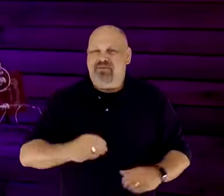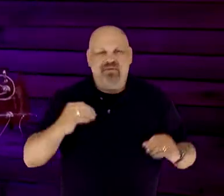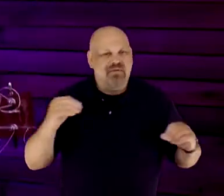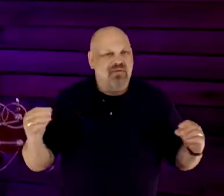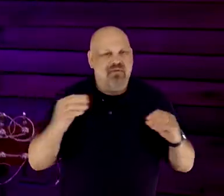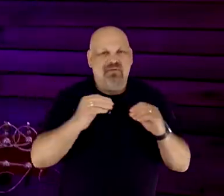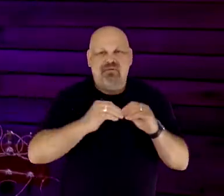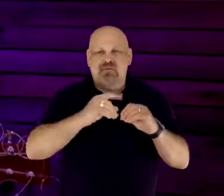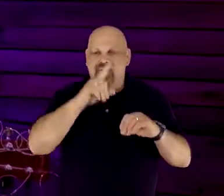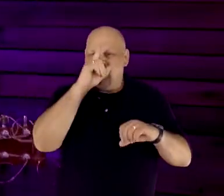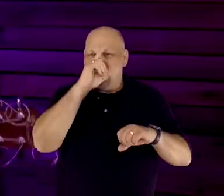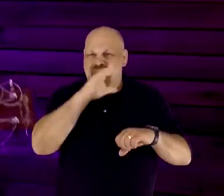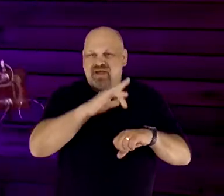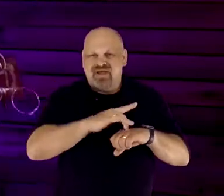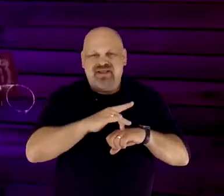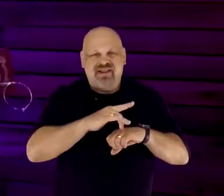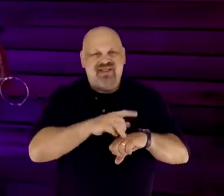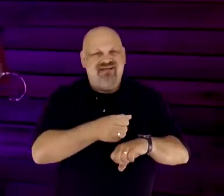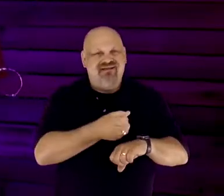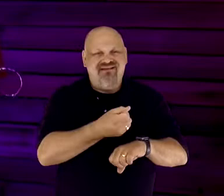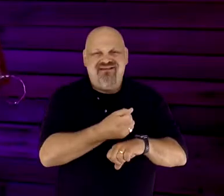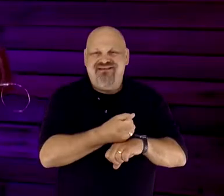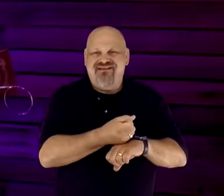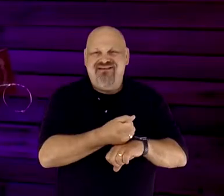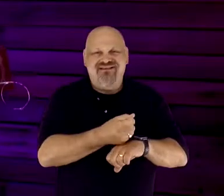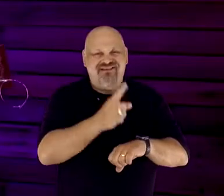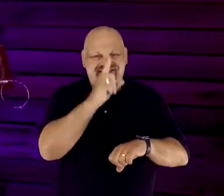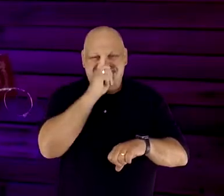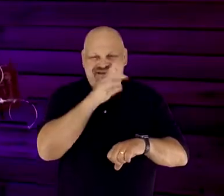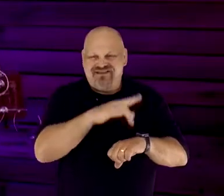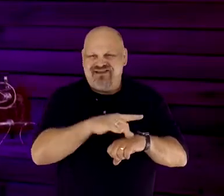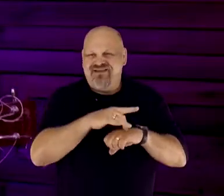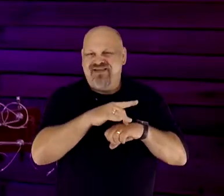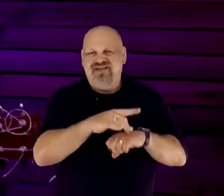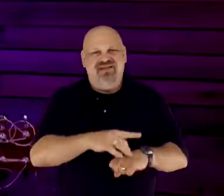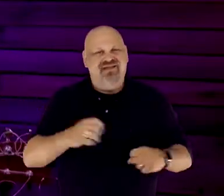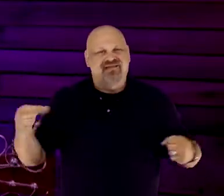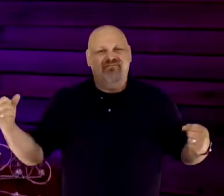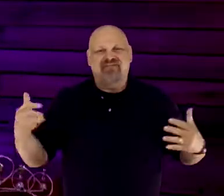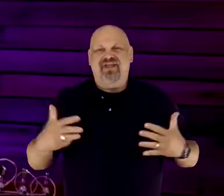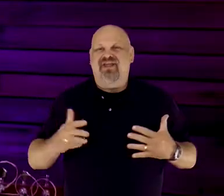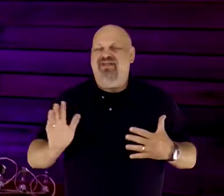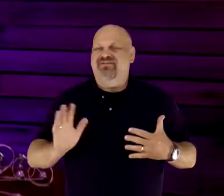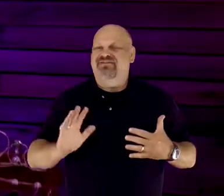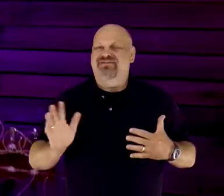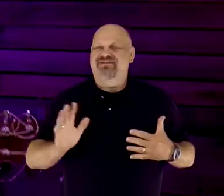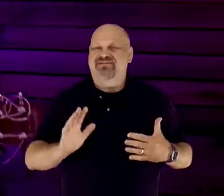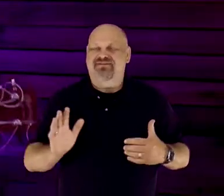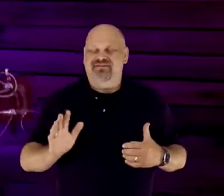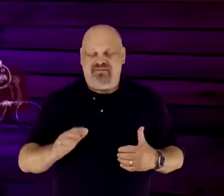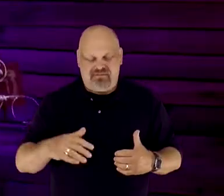I'm no longer a slave to fear.